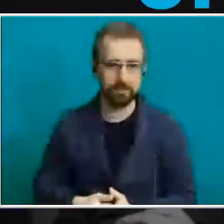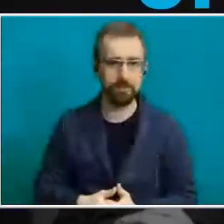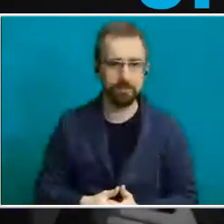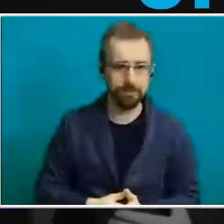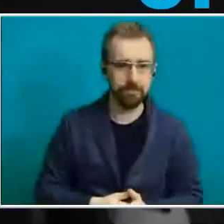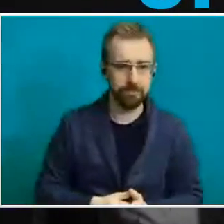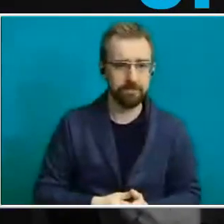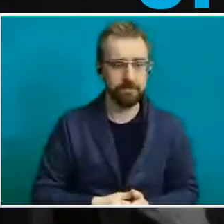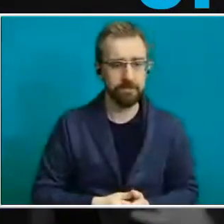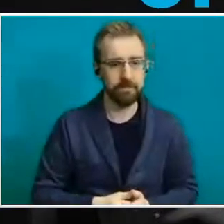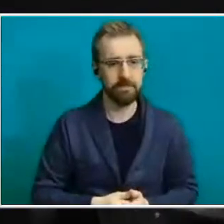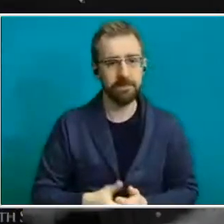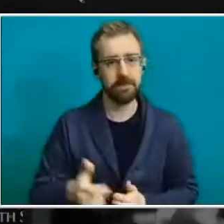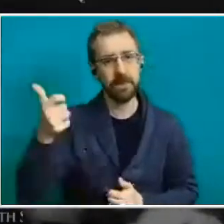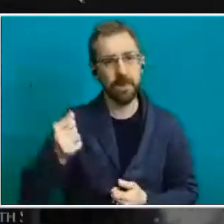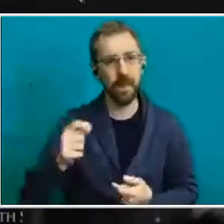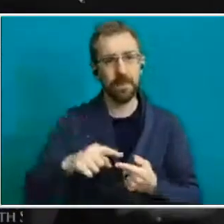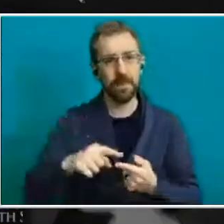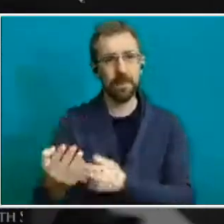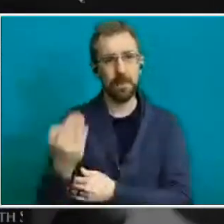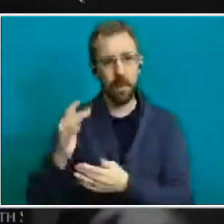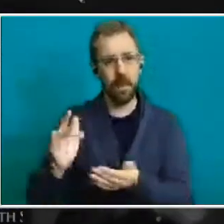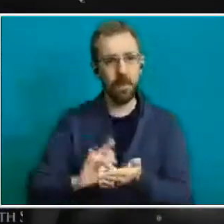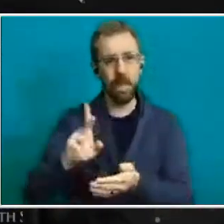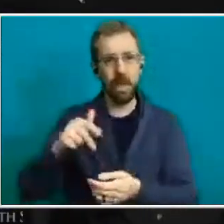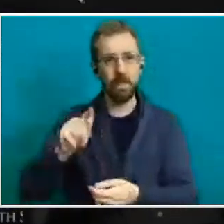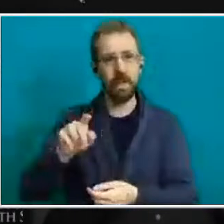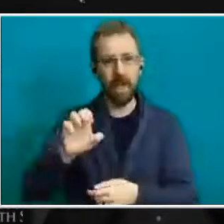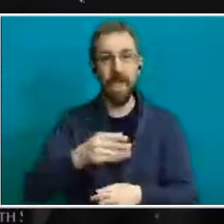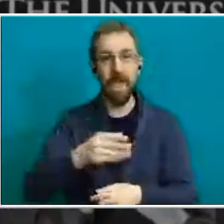Subscribe to our morning medical update and Open Mics with